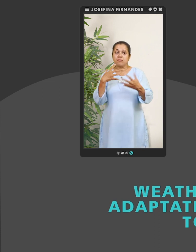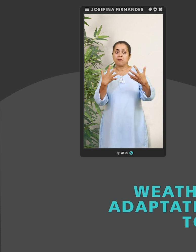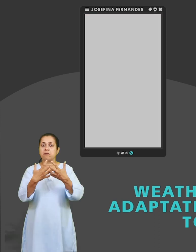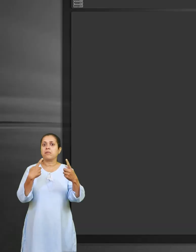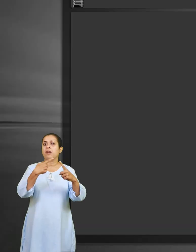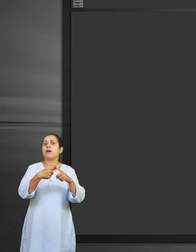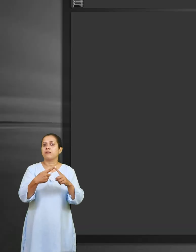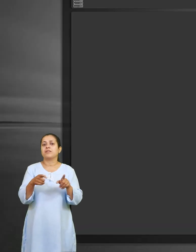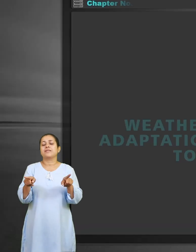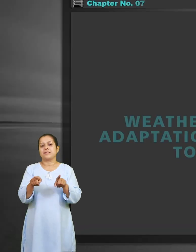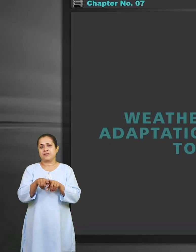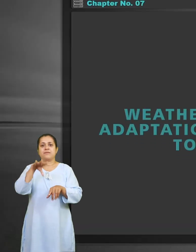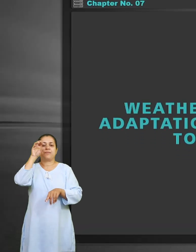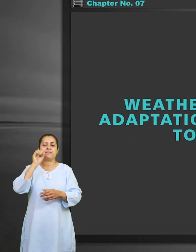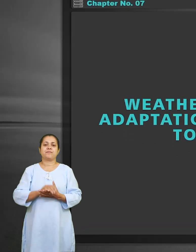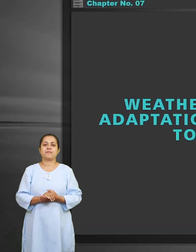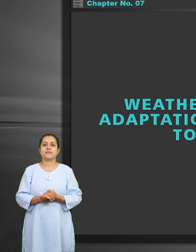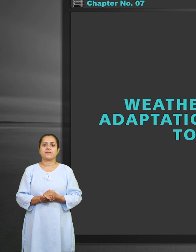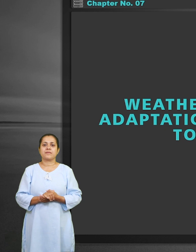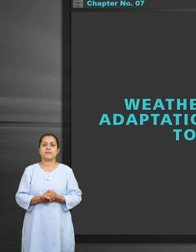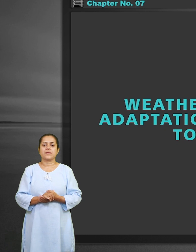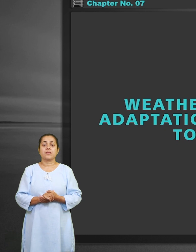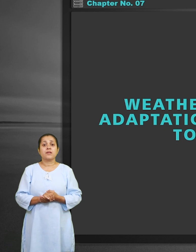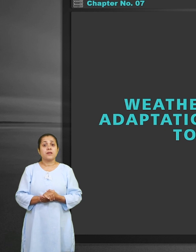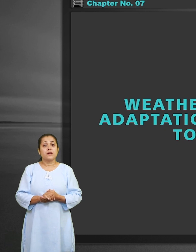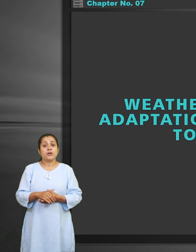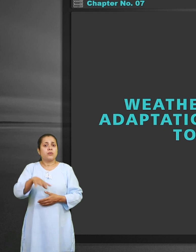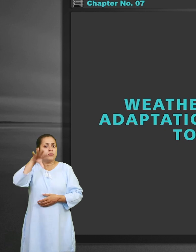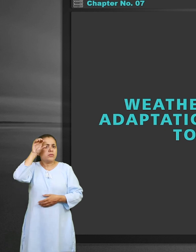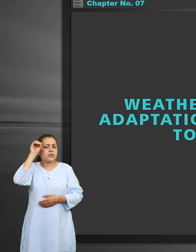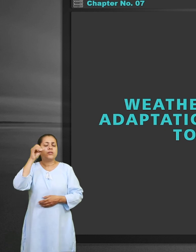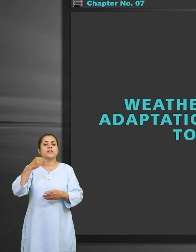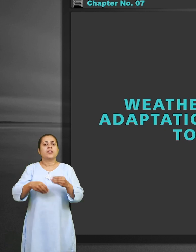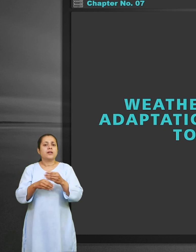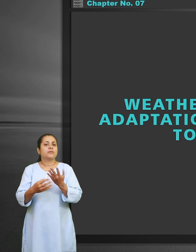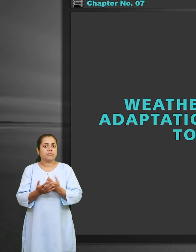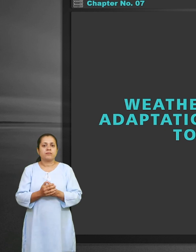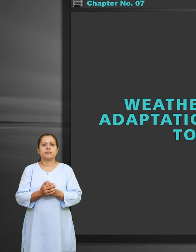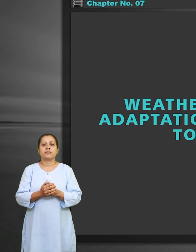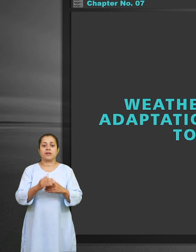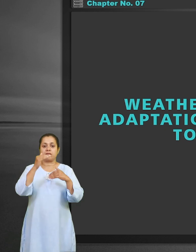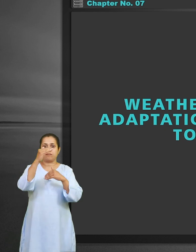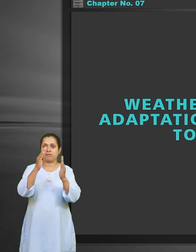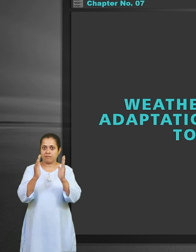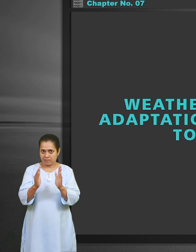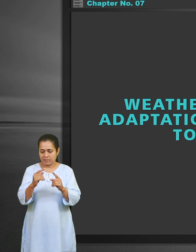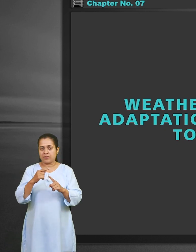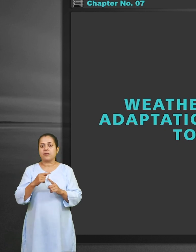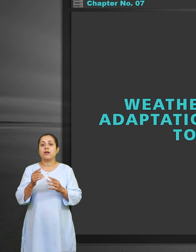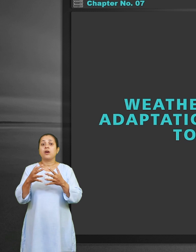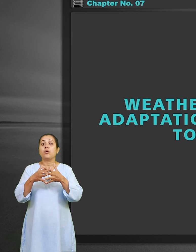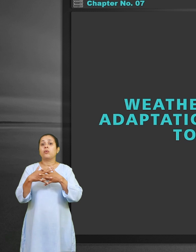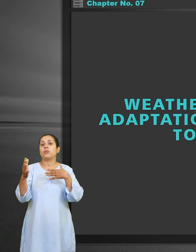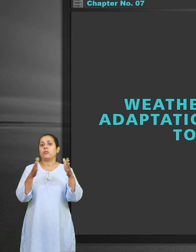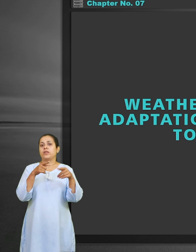climate. In this chapter, we are going to learn about the definition of